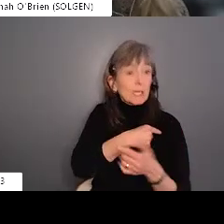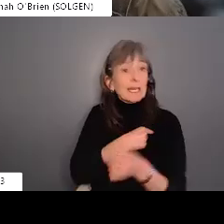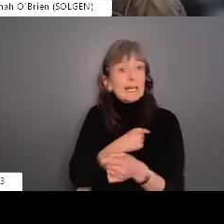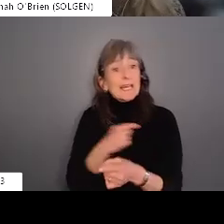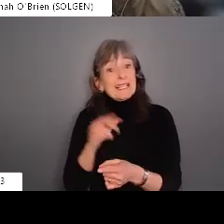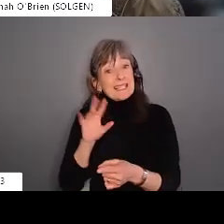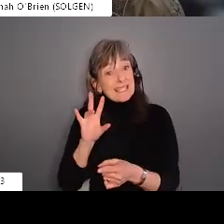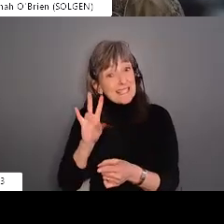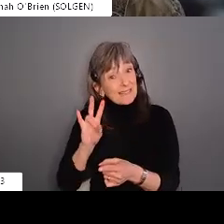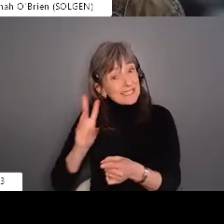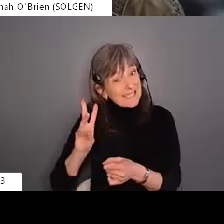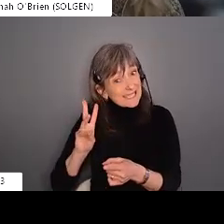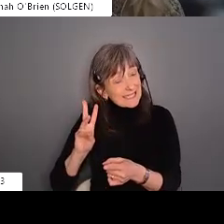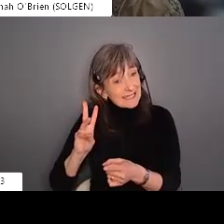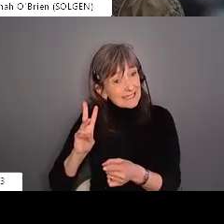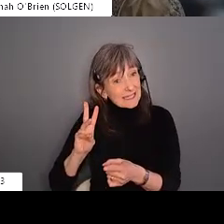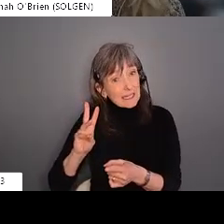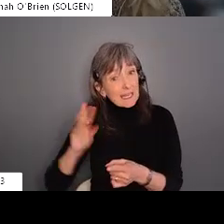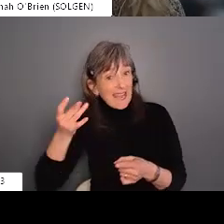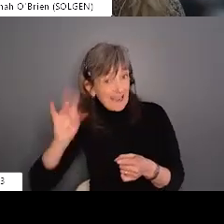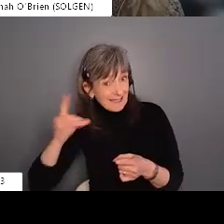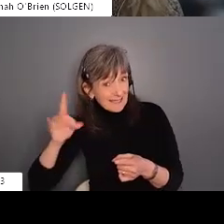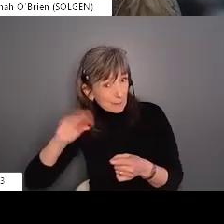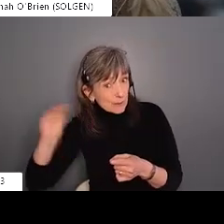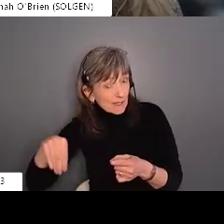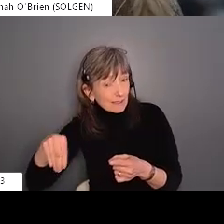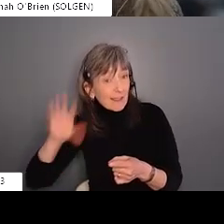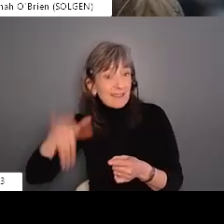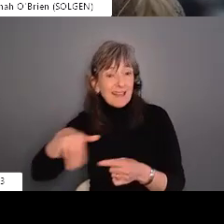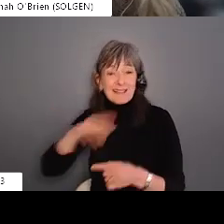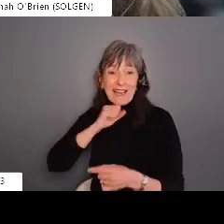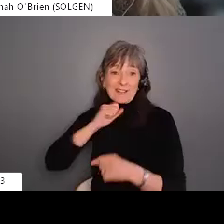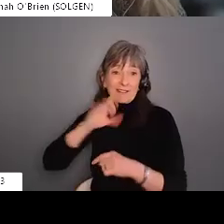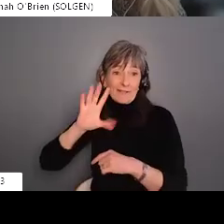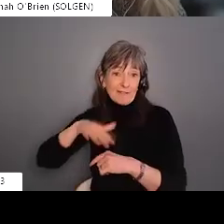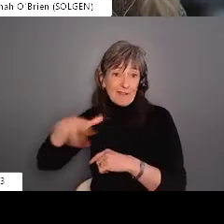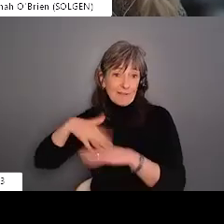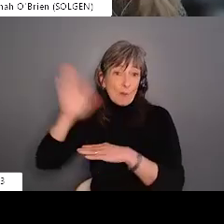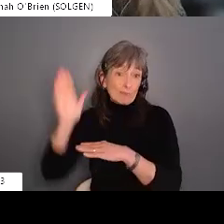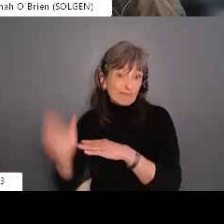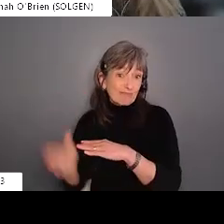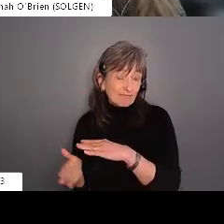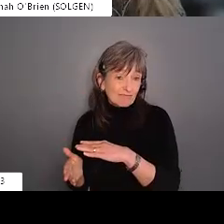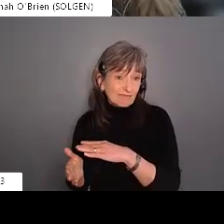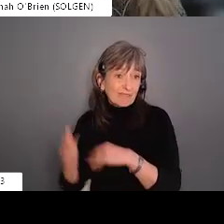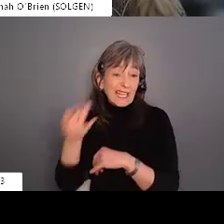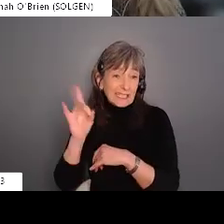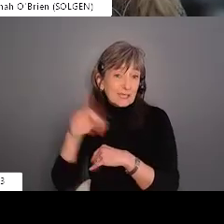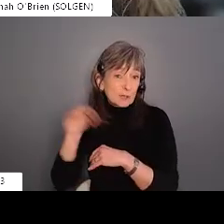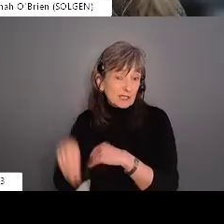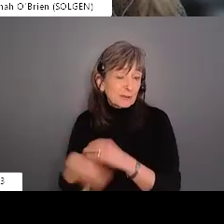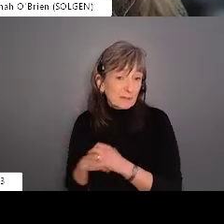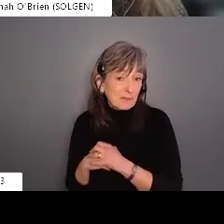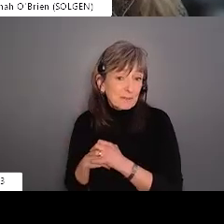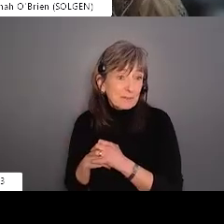18%, involved adults 55 and older. And this was one of the reasons why we decided to look at